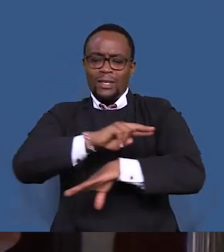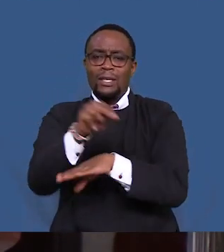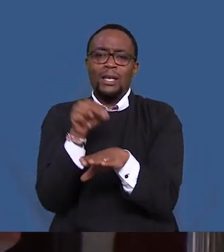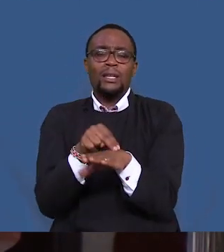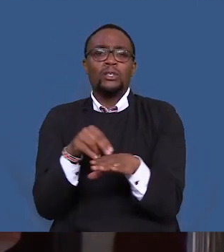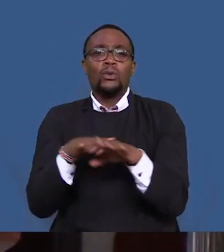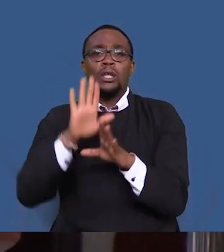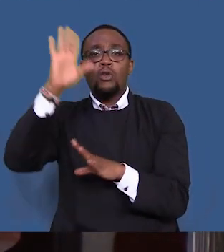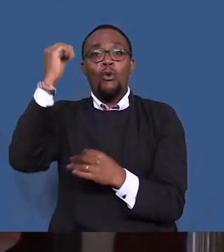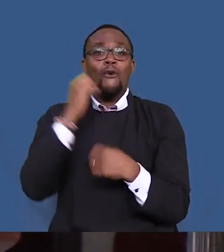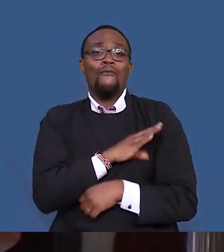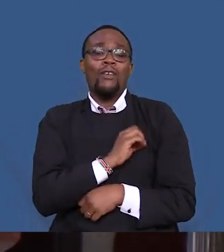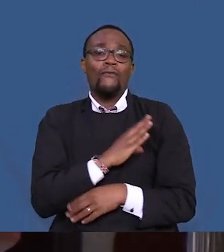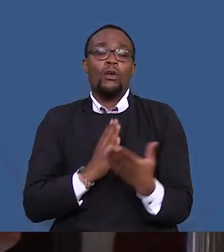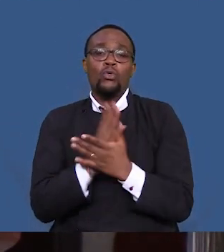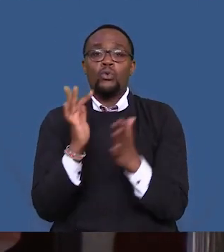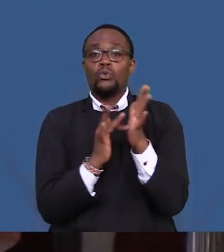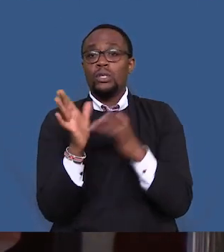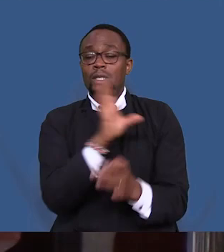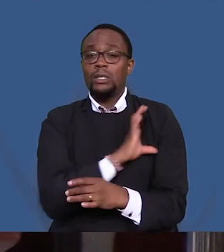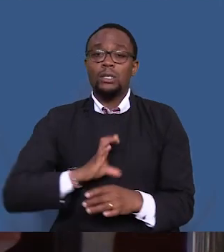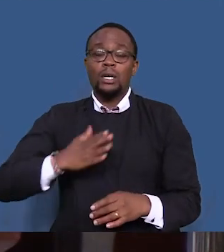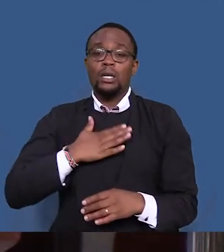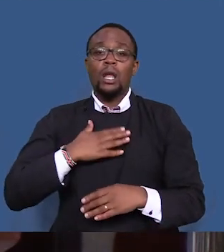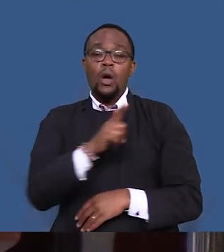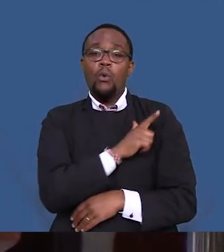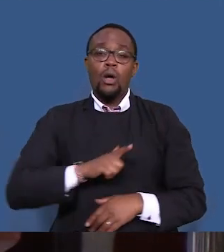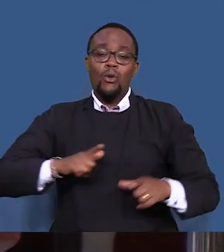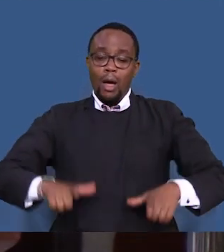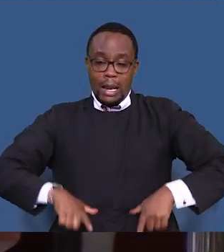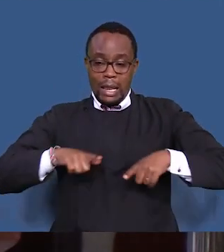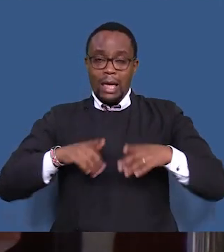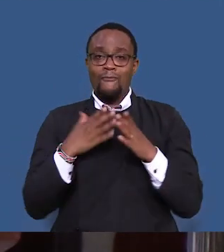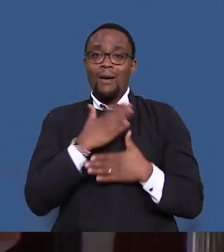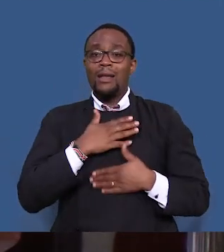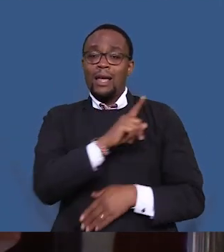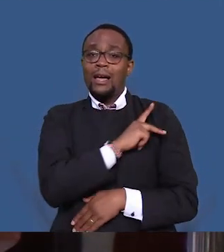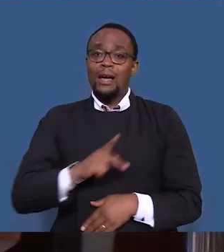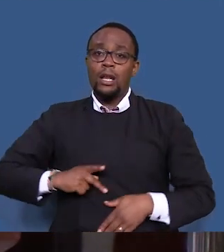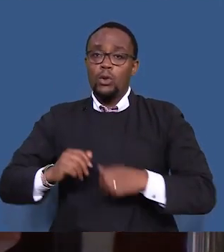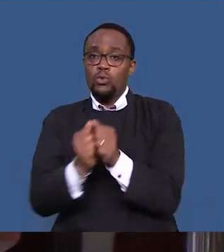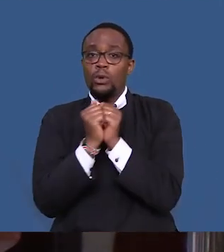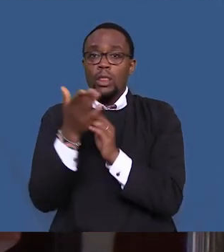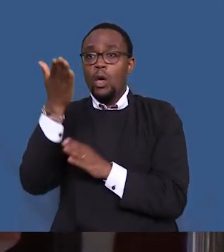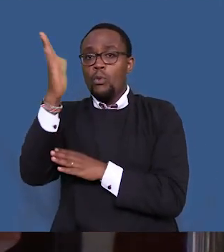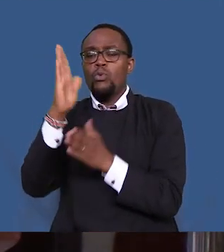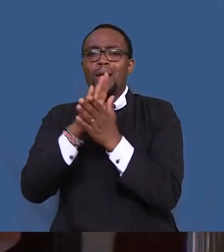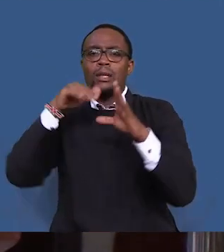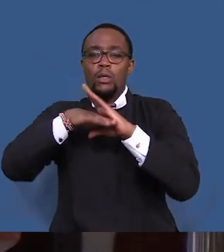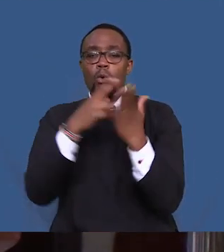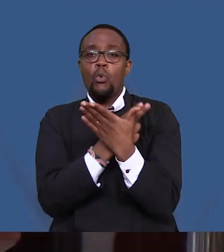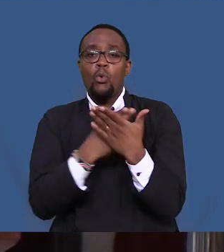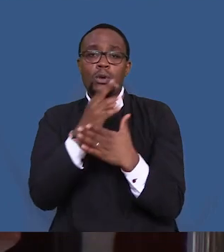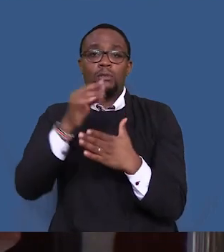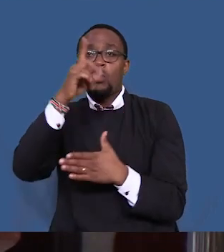nation in thy fear. Through Jesus Christ our Lord, who liveth and reigneth with thee and in the Holy